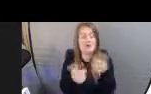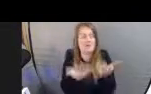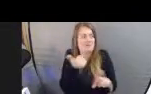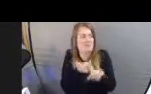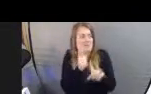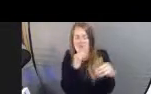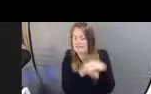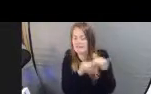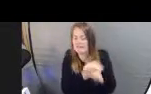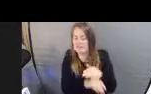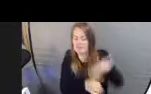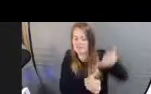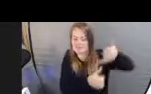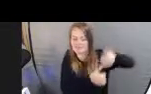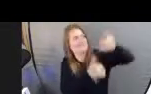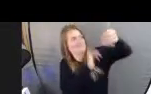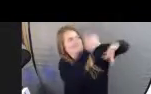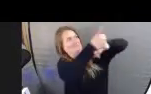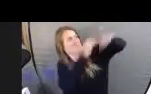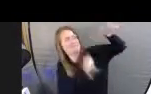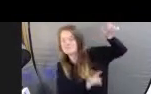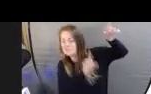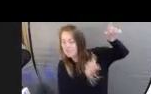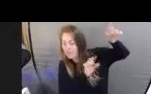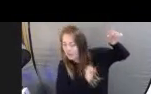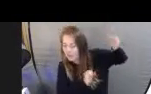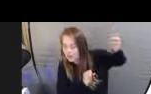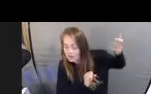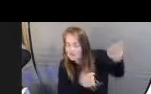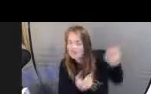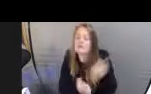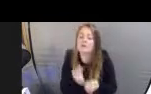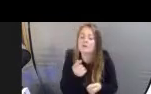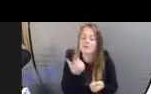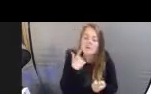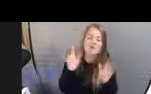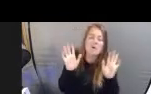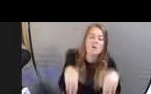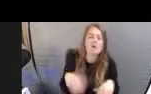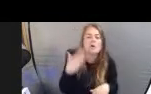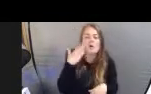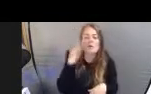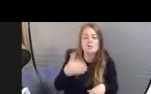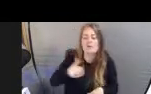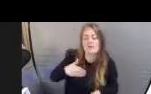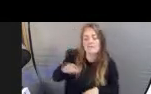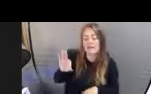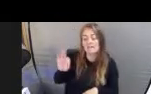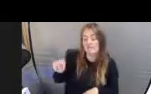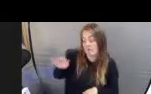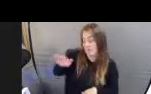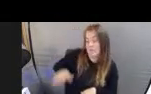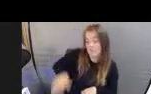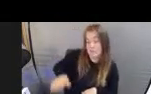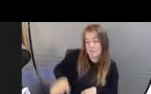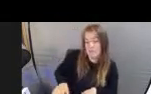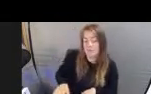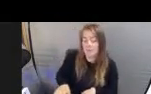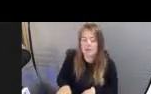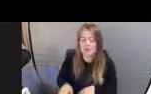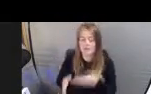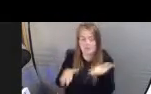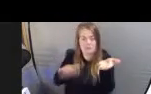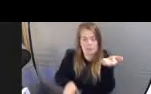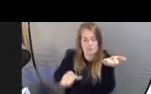for all people. I know that a lot of these hand sanitizing stations, they think, oh, we'll use a foot pump so that people don't have to use their hands. But it's